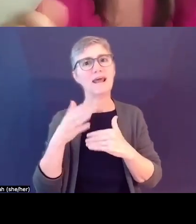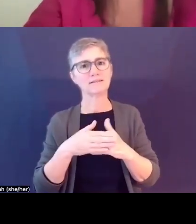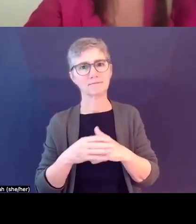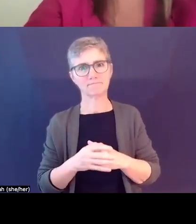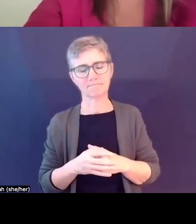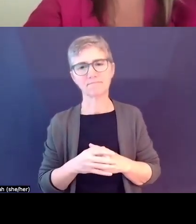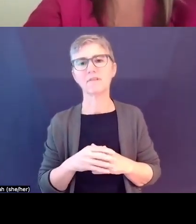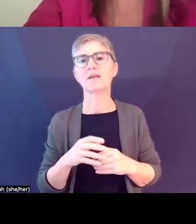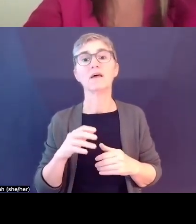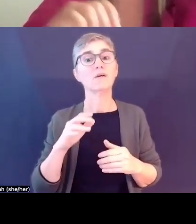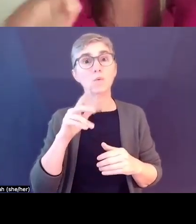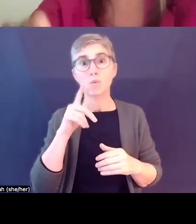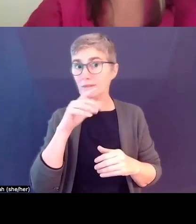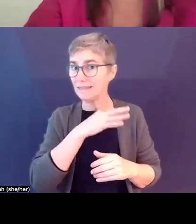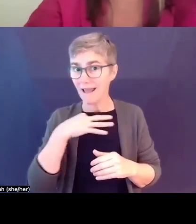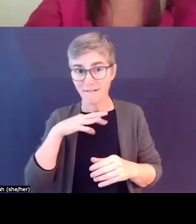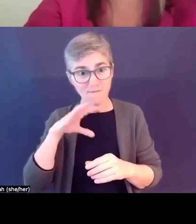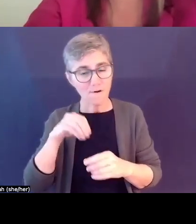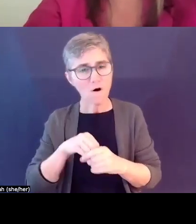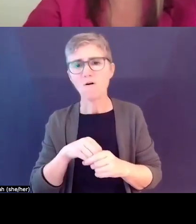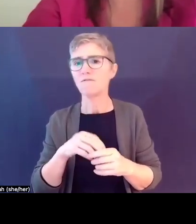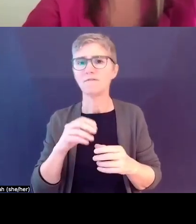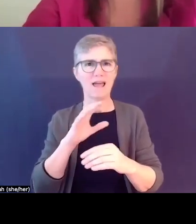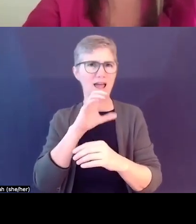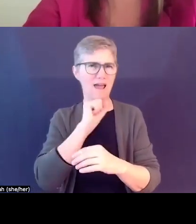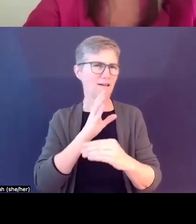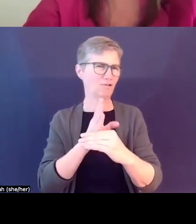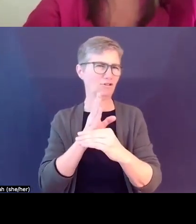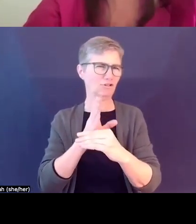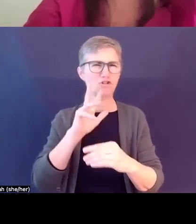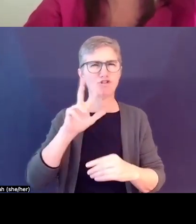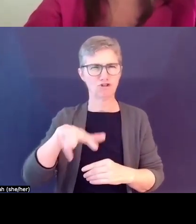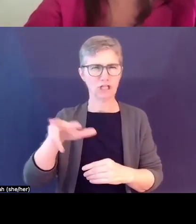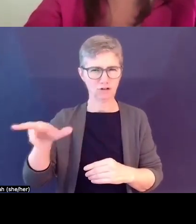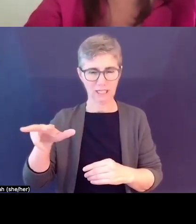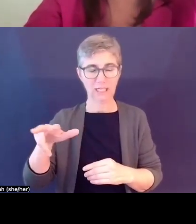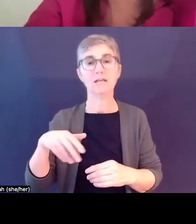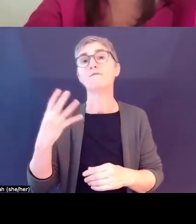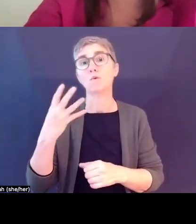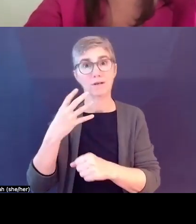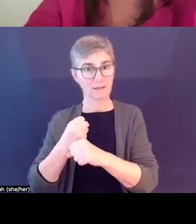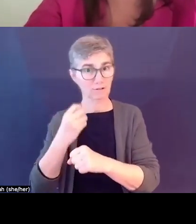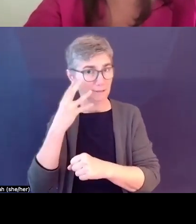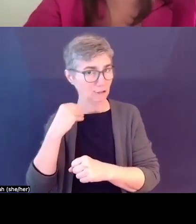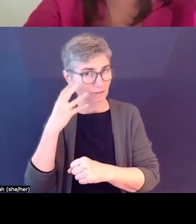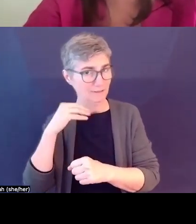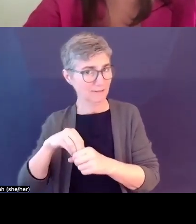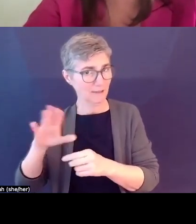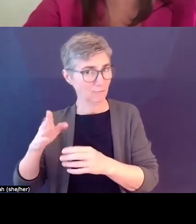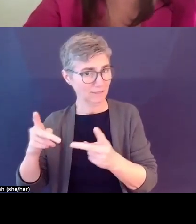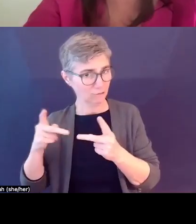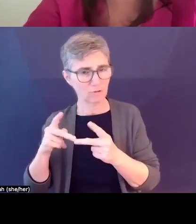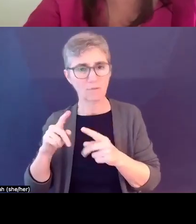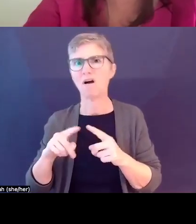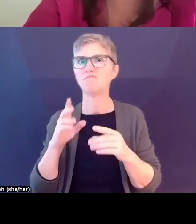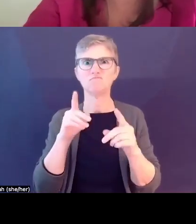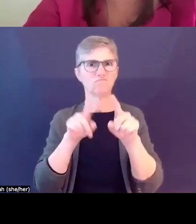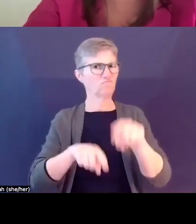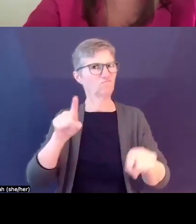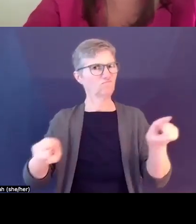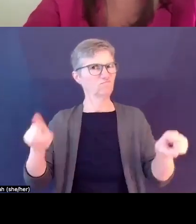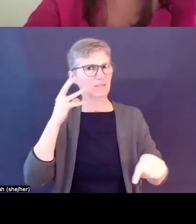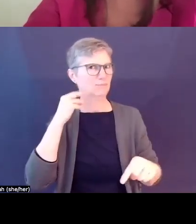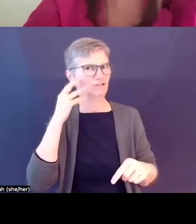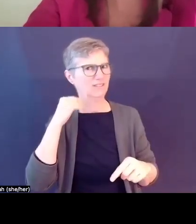staff involved with R&R practices were on average 33 years of age with 4 years of experience in their position. However, there was a wide range of